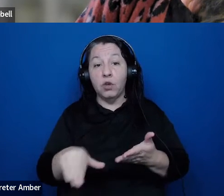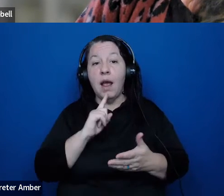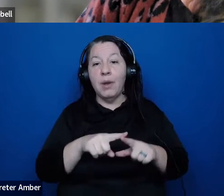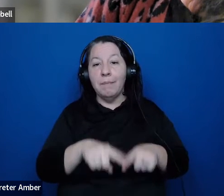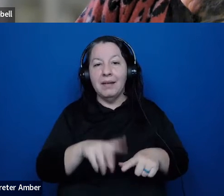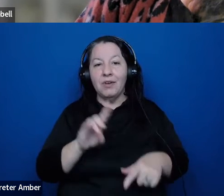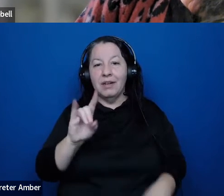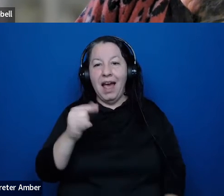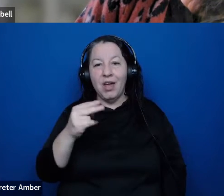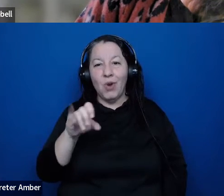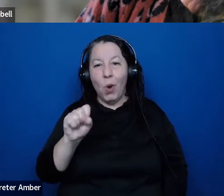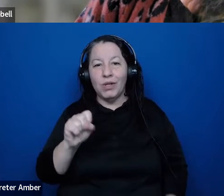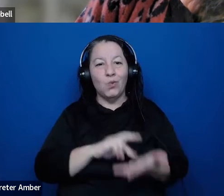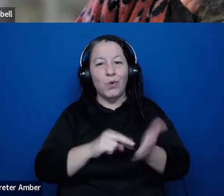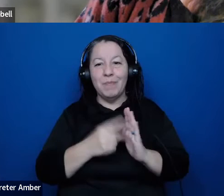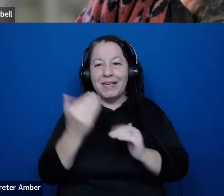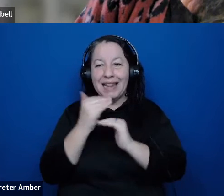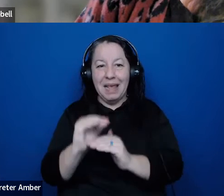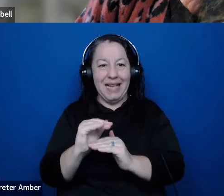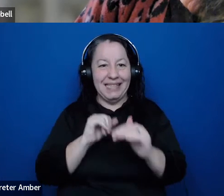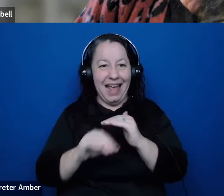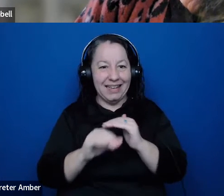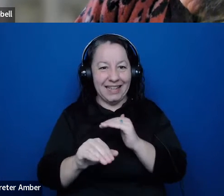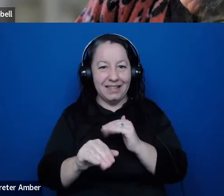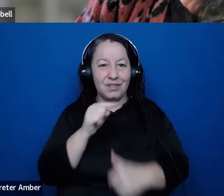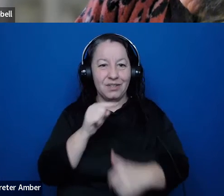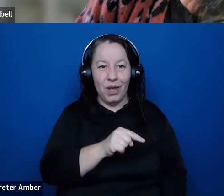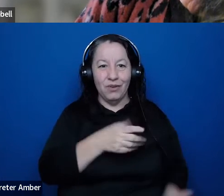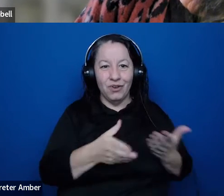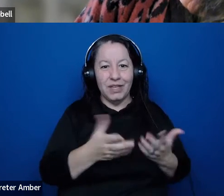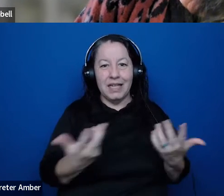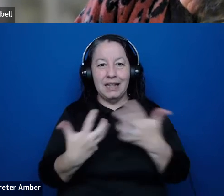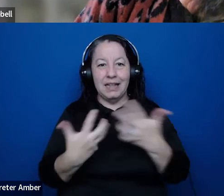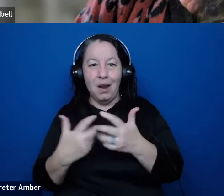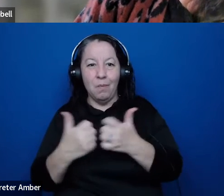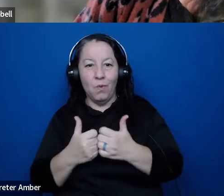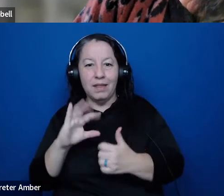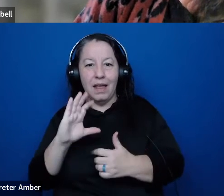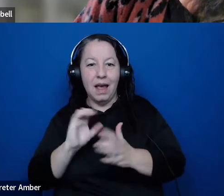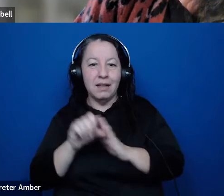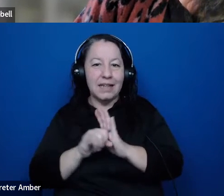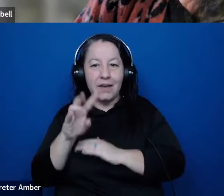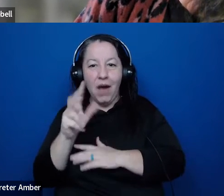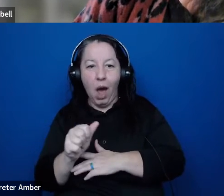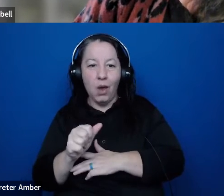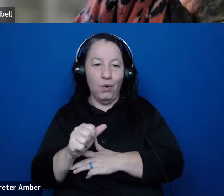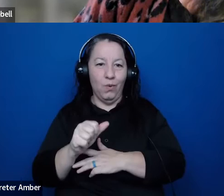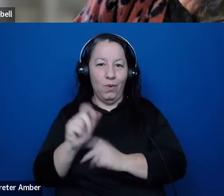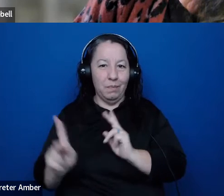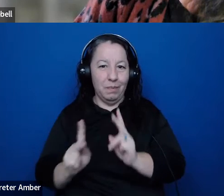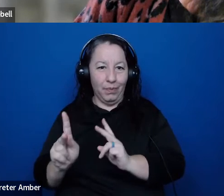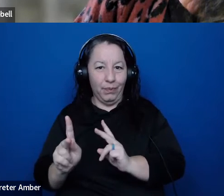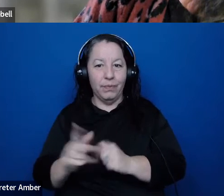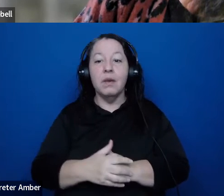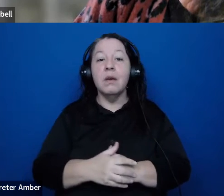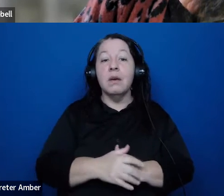equitable access to HCBS that align with the needs of Iowans. Iowans have a hard time learning about